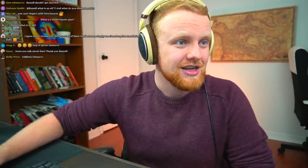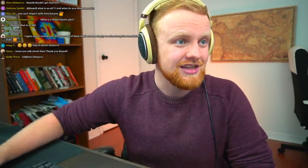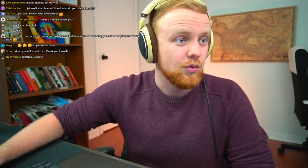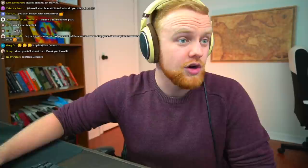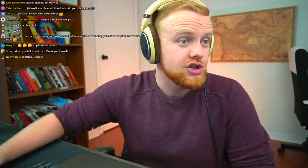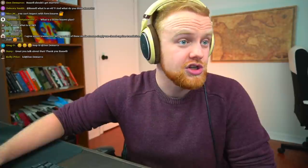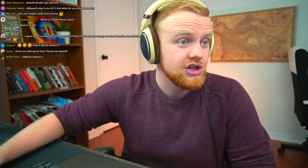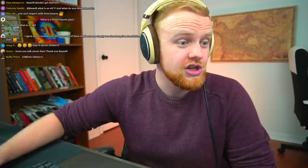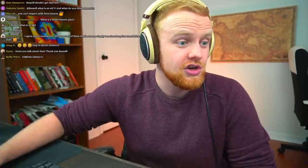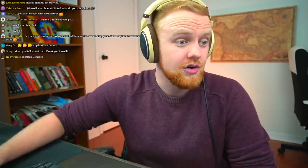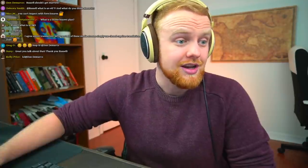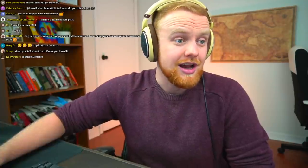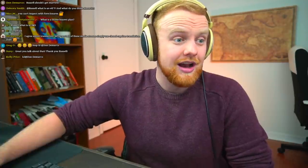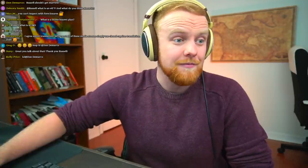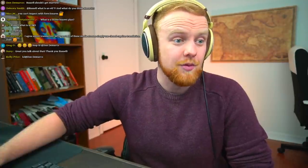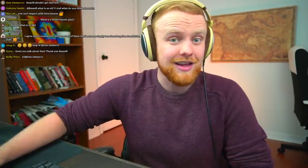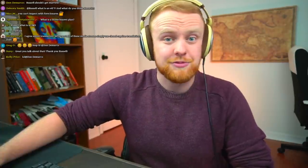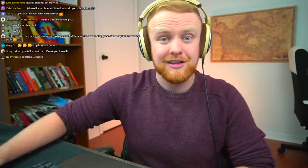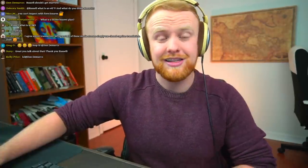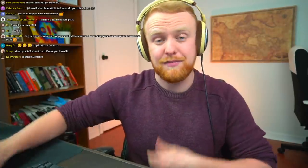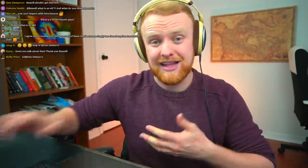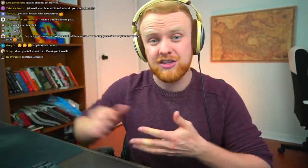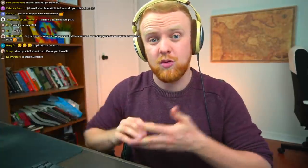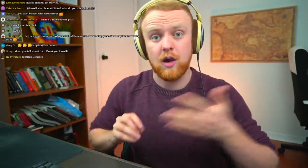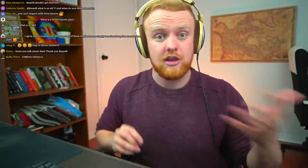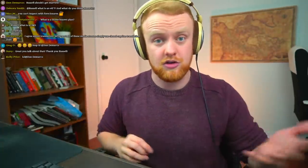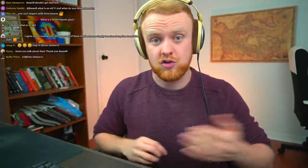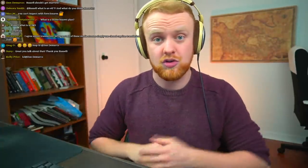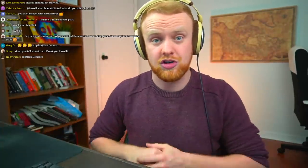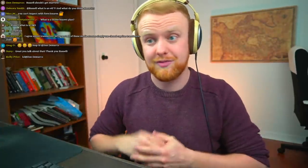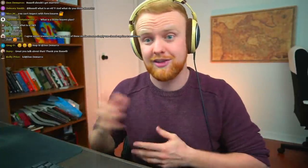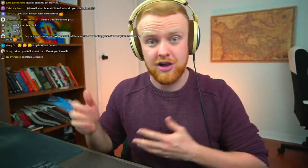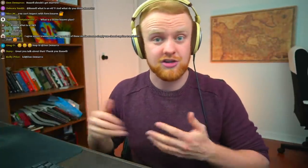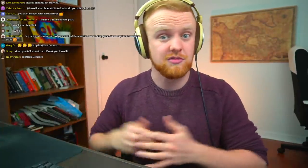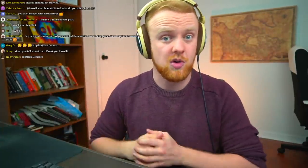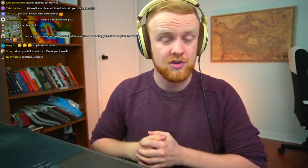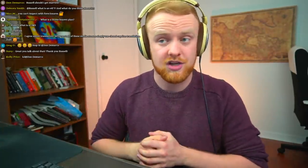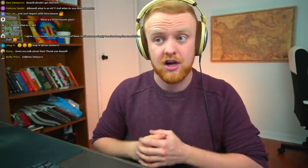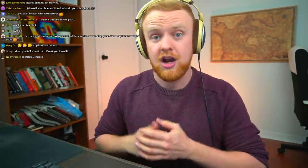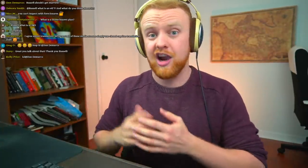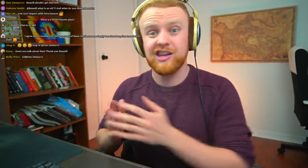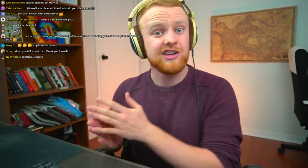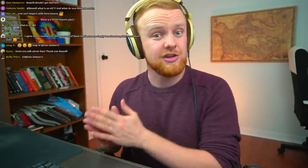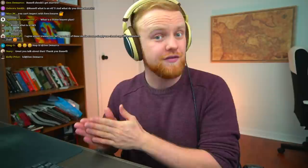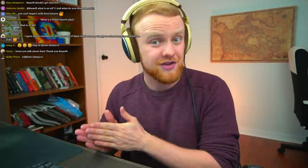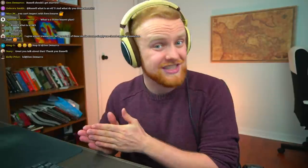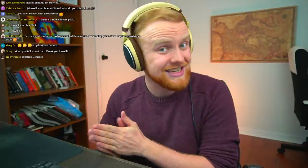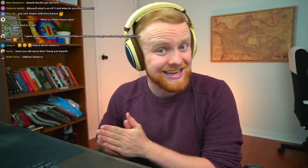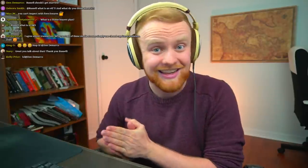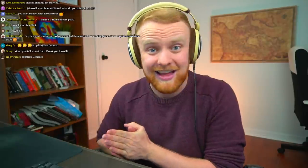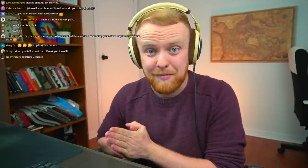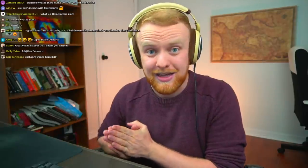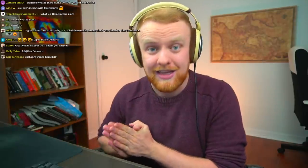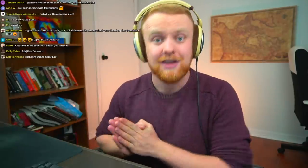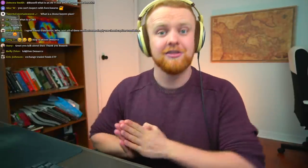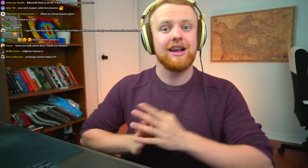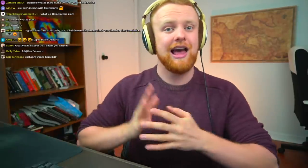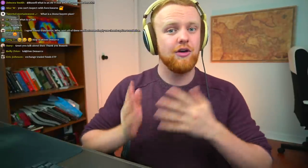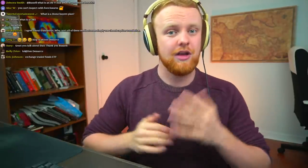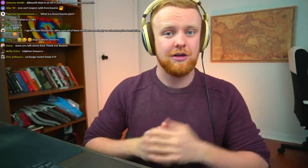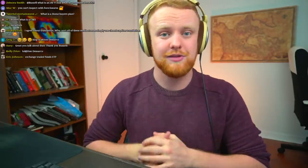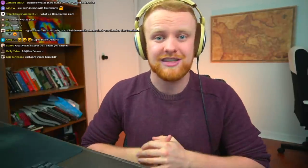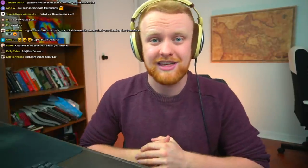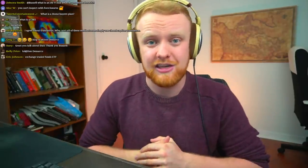question, saying what should she do? Well, it really depends on what your short-term and long-term goals are. Do you foresee needing that money,